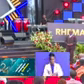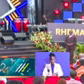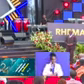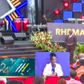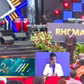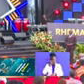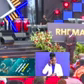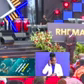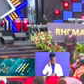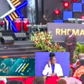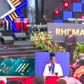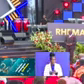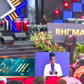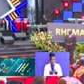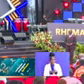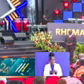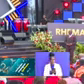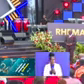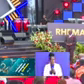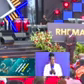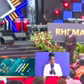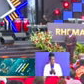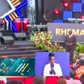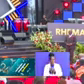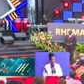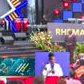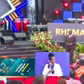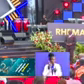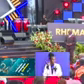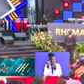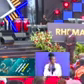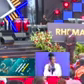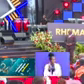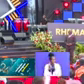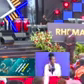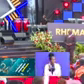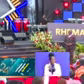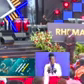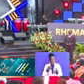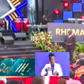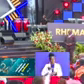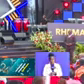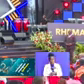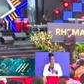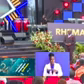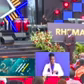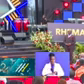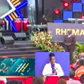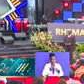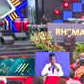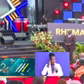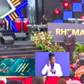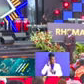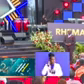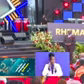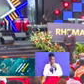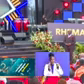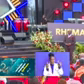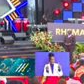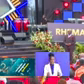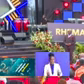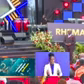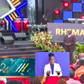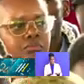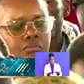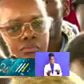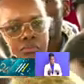to the origin am I preaching to somebody we are going back to the original this